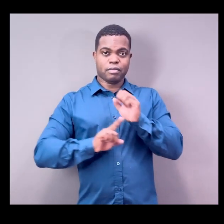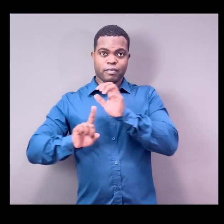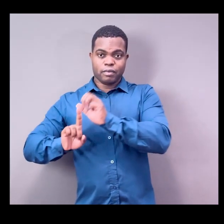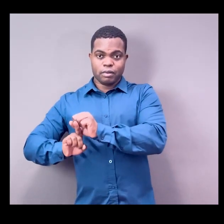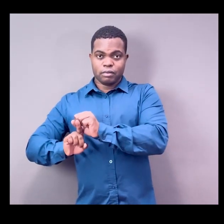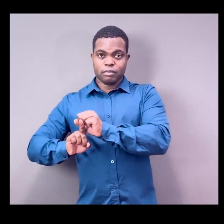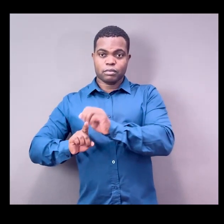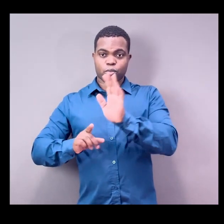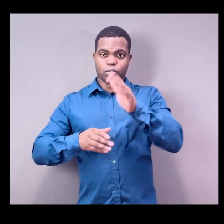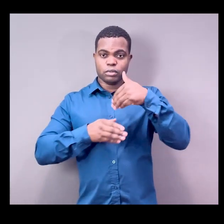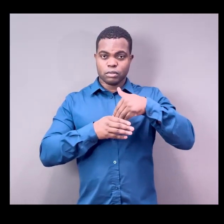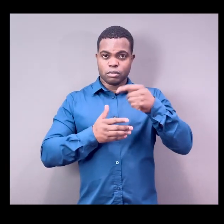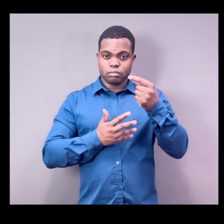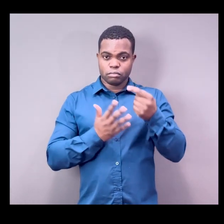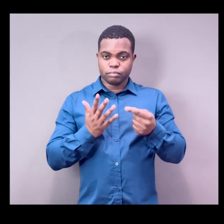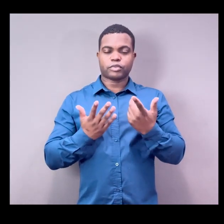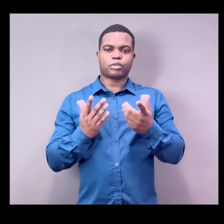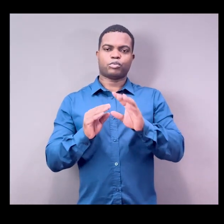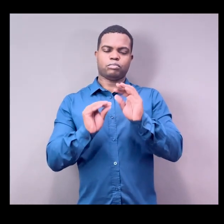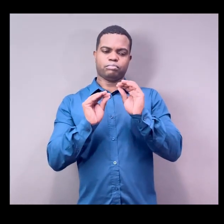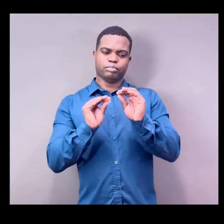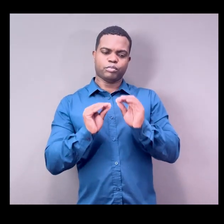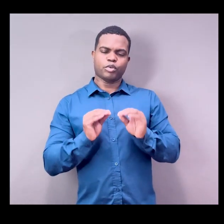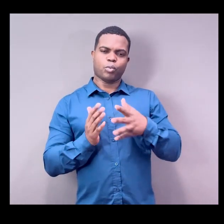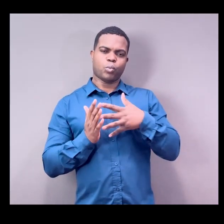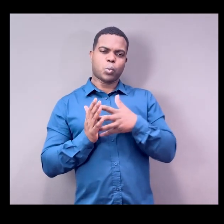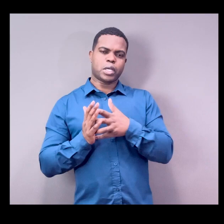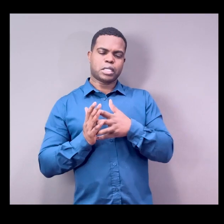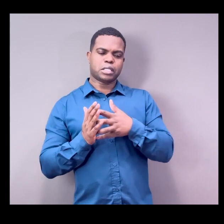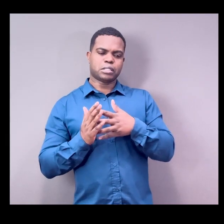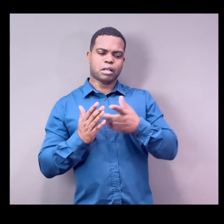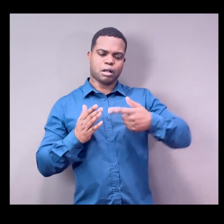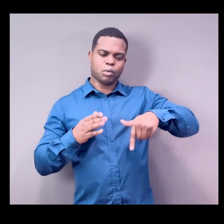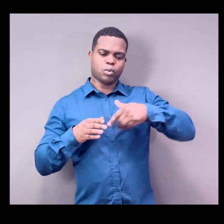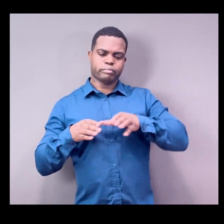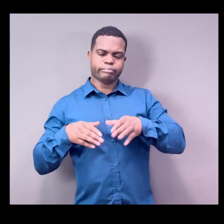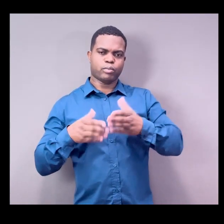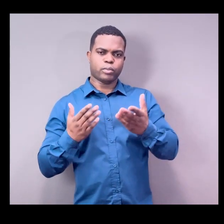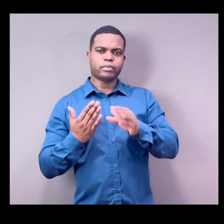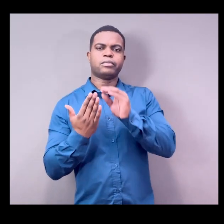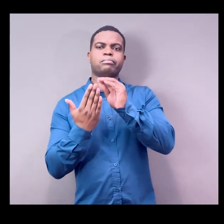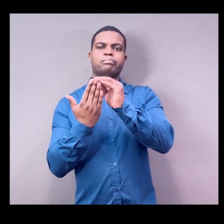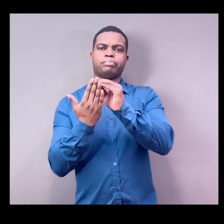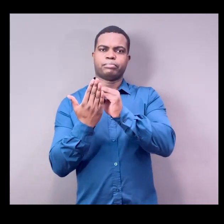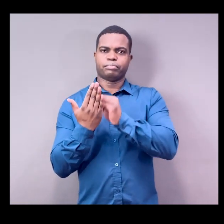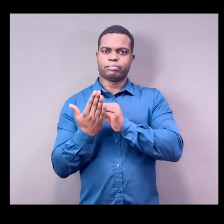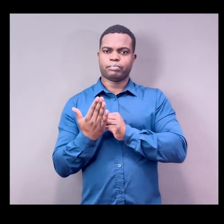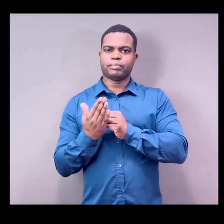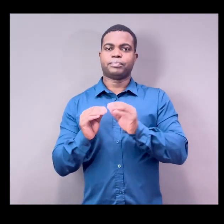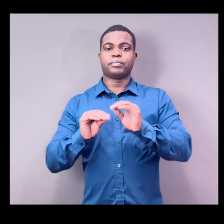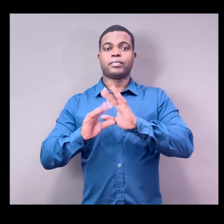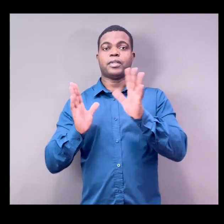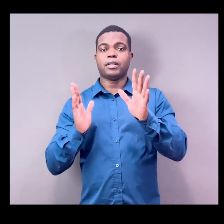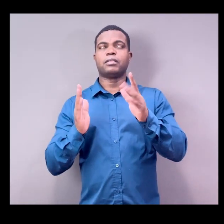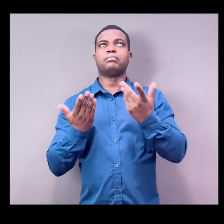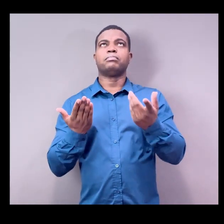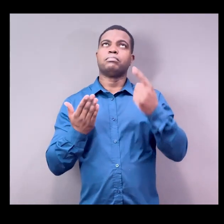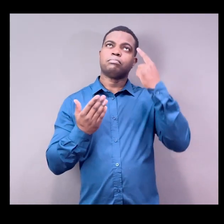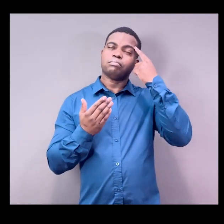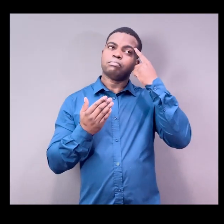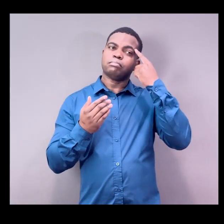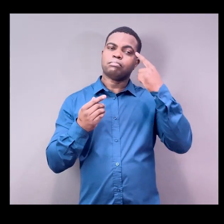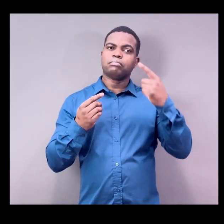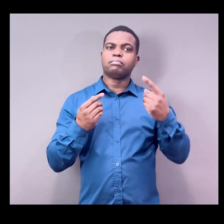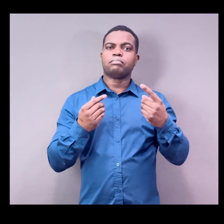once you have identified this, you need to also write it under weakness. You need to reflect on areas where